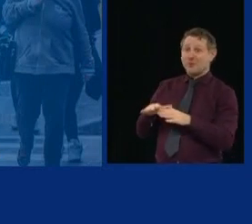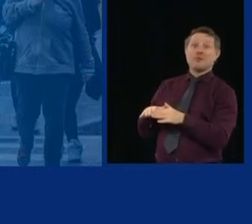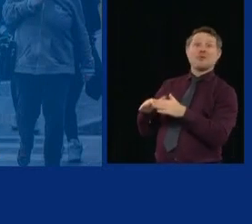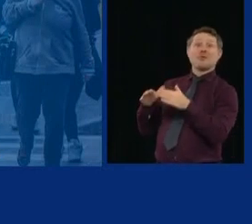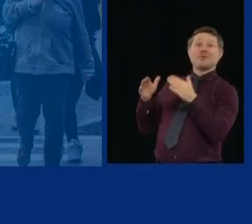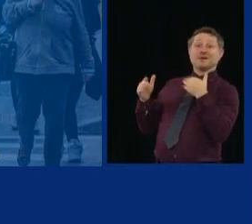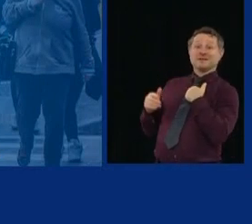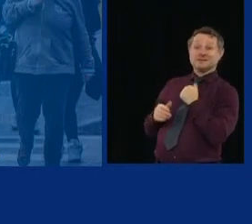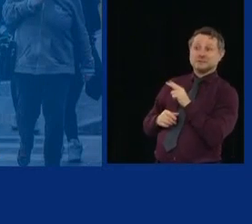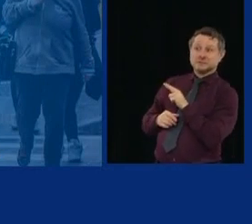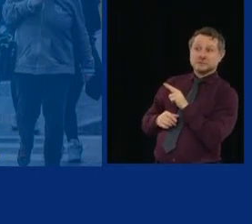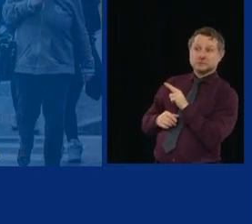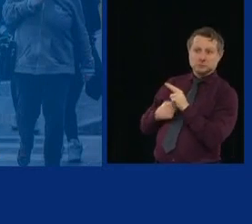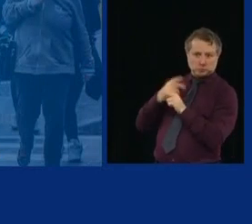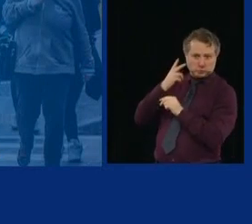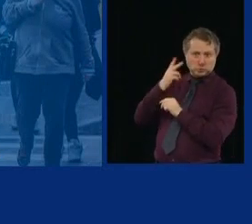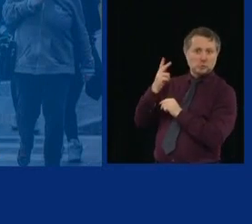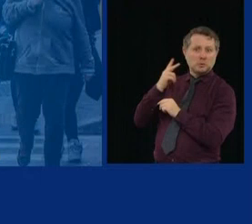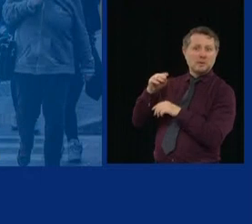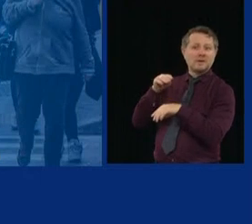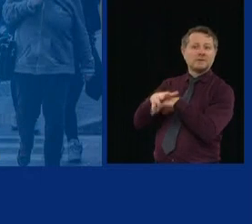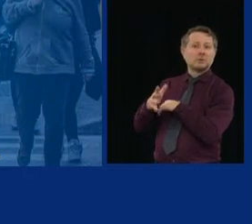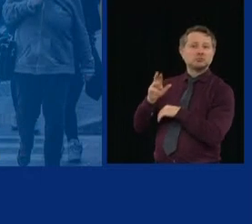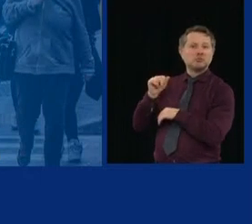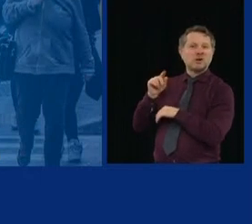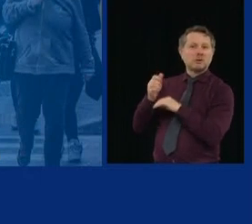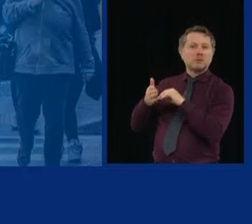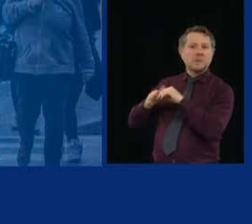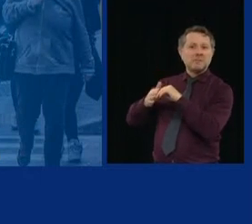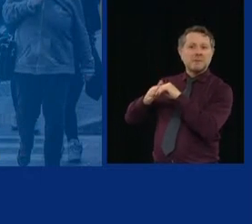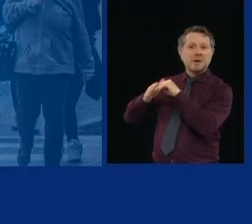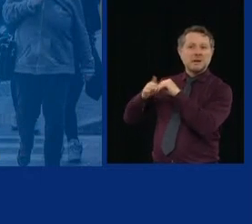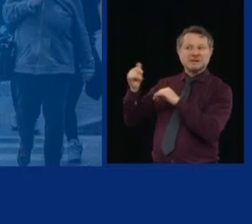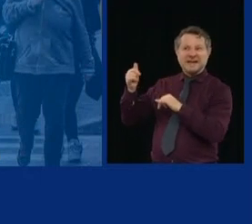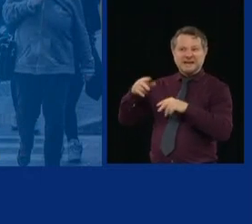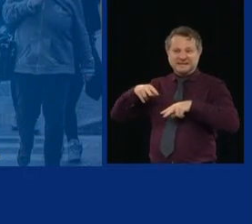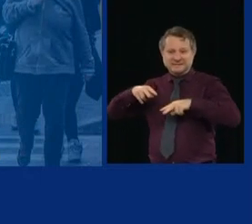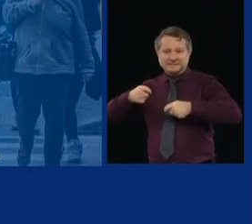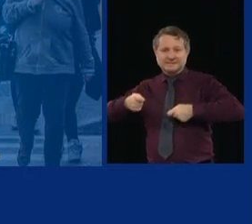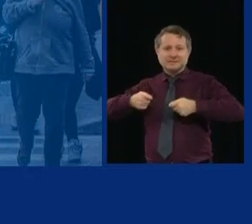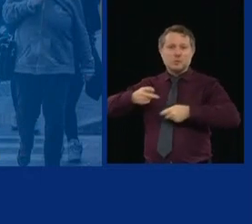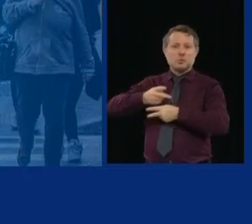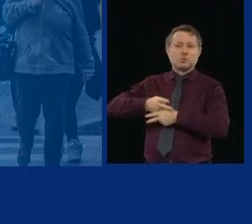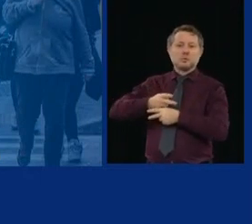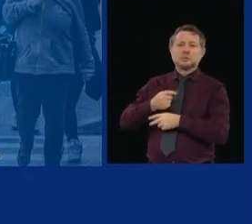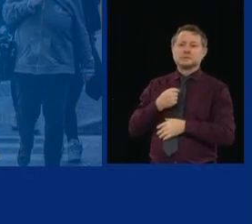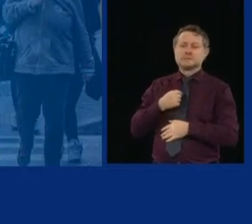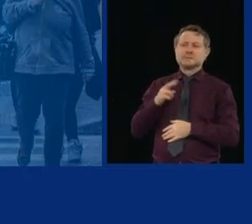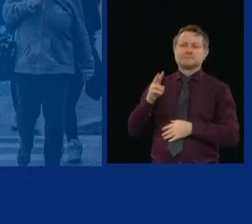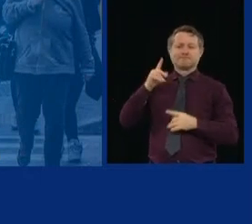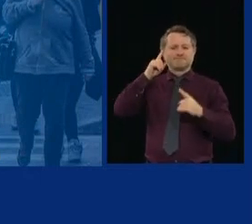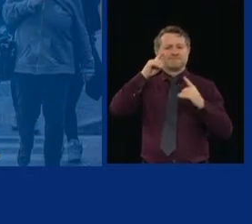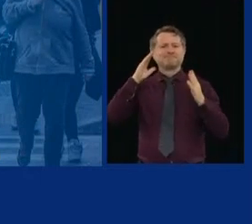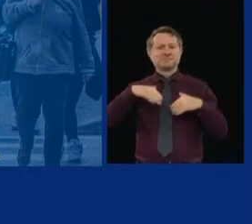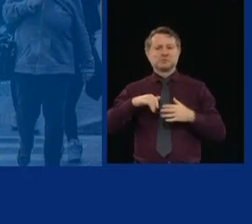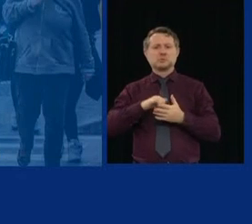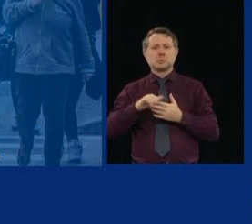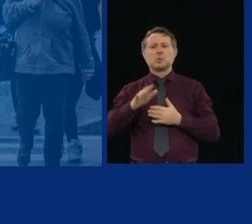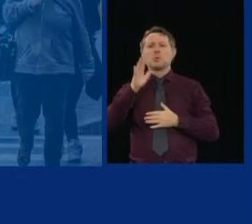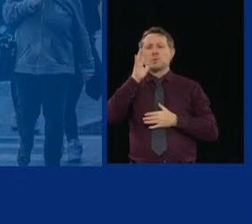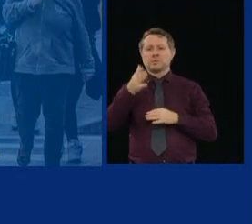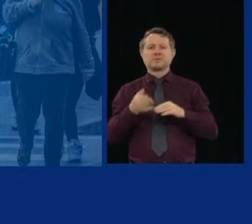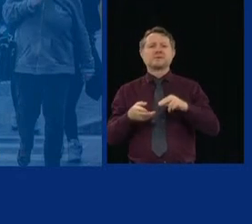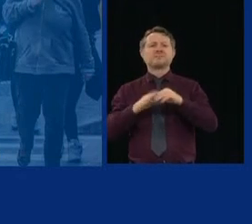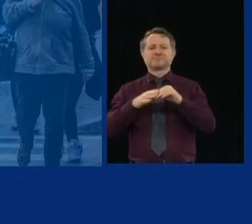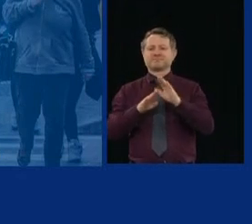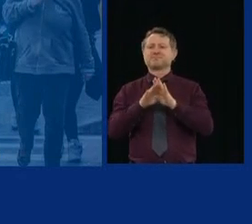that infection rate go up, and they're monitoring it very closely. We expect the rate to go up, but it has to go up